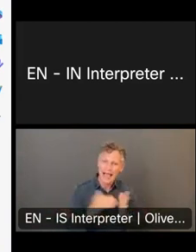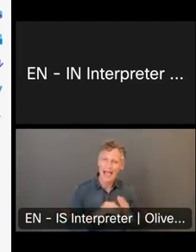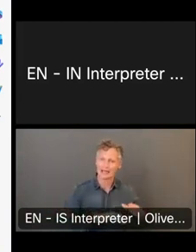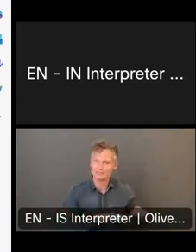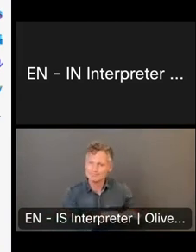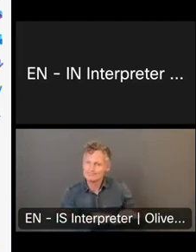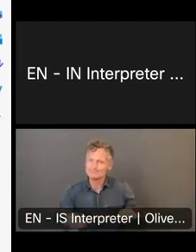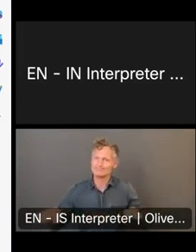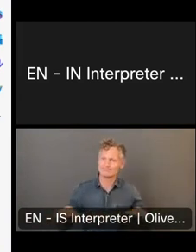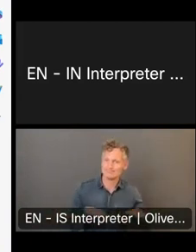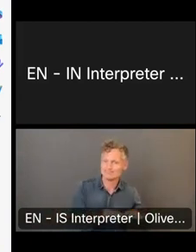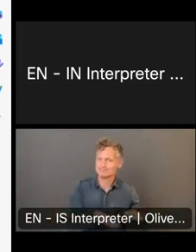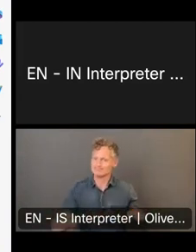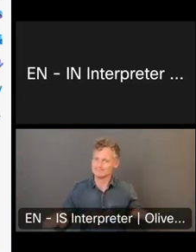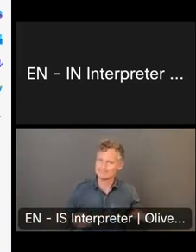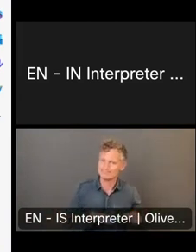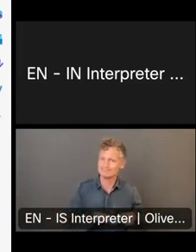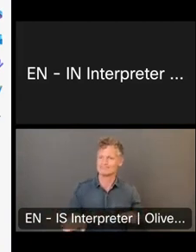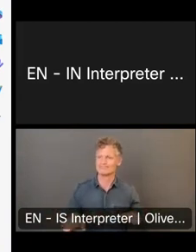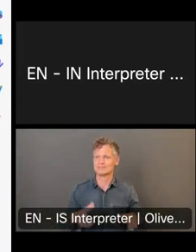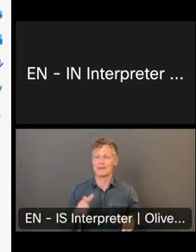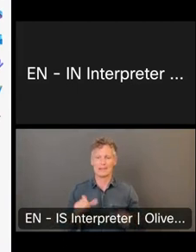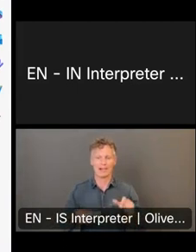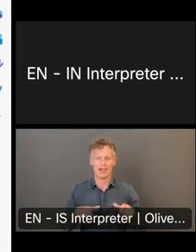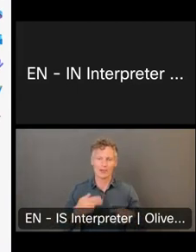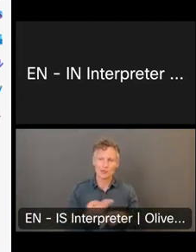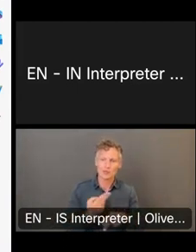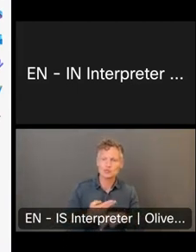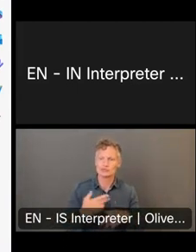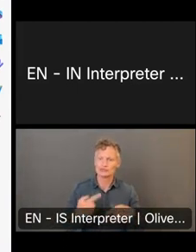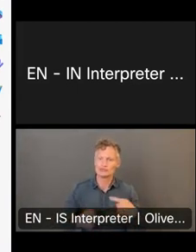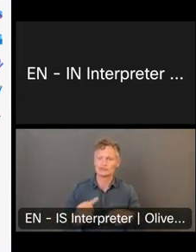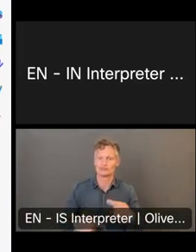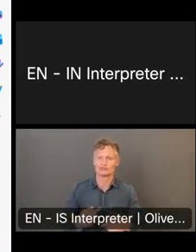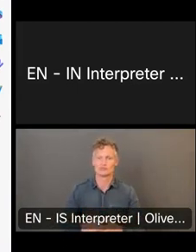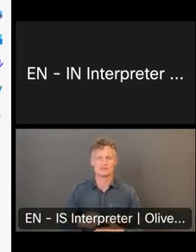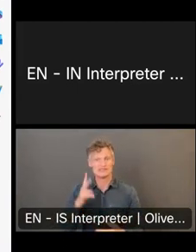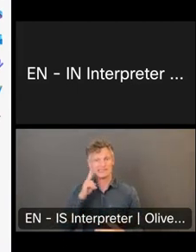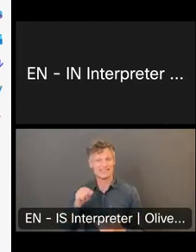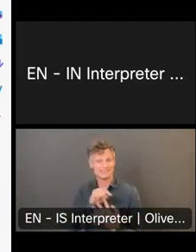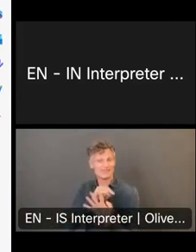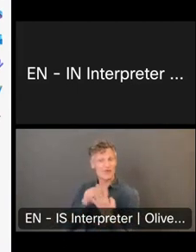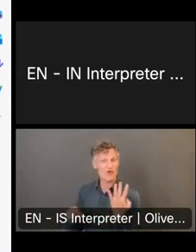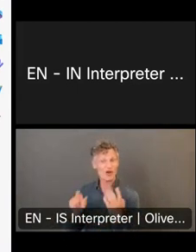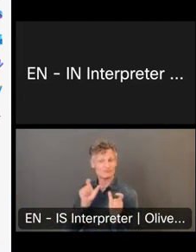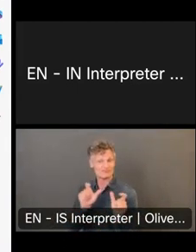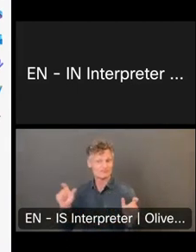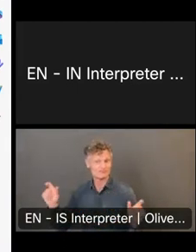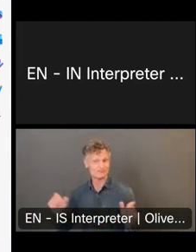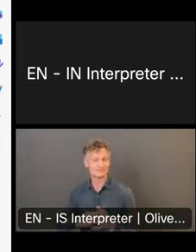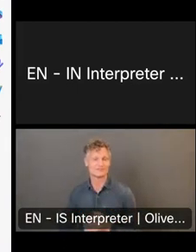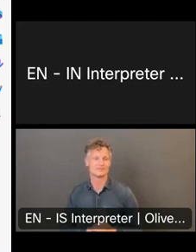a fearsome foursome of Meillet, Cicero, Pinker, and Kate Burridge, who we'll get to in a moment. So for